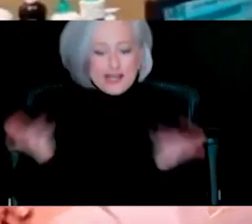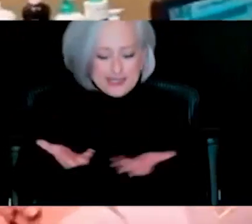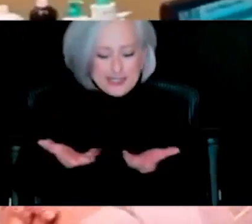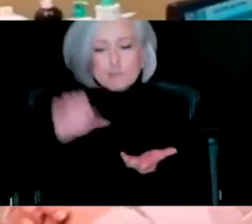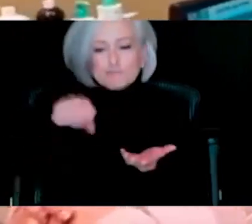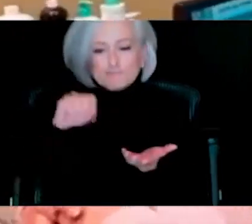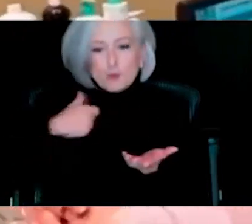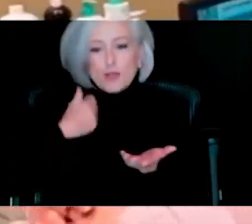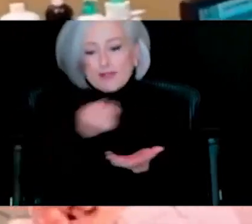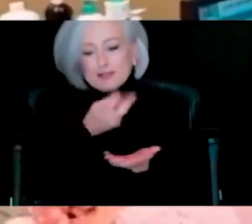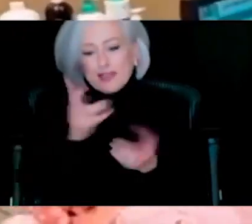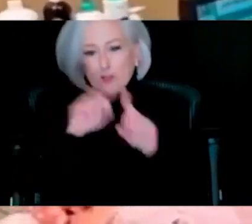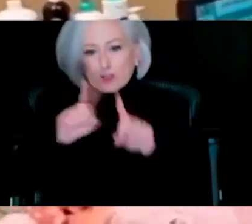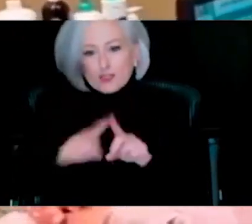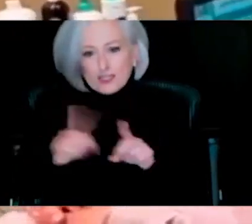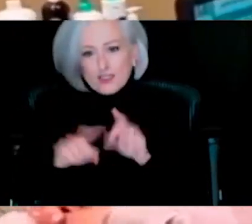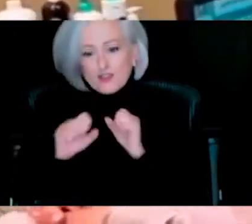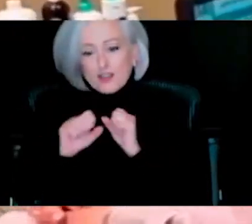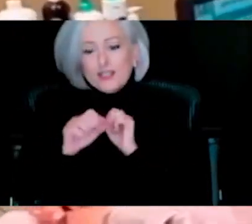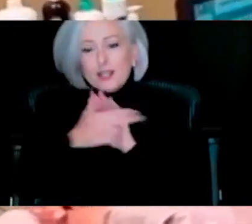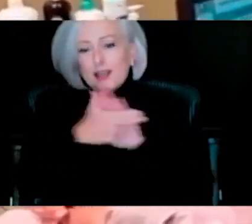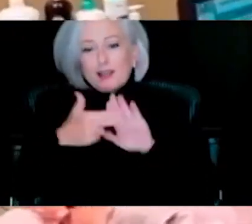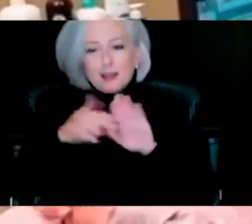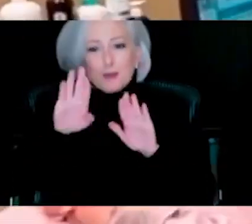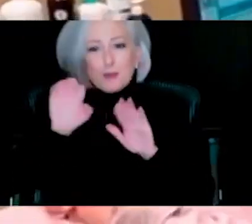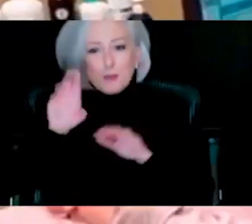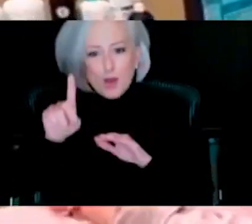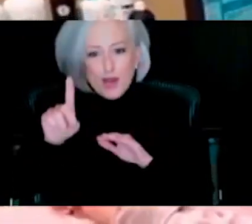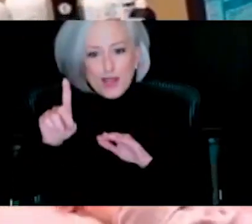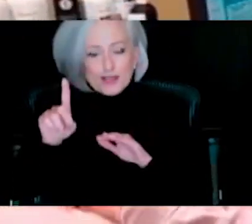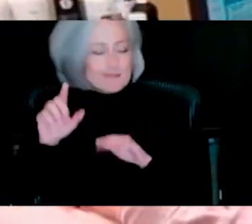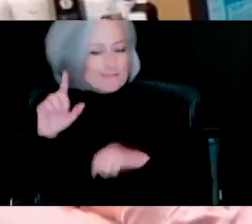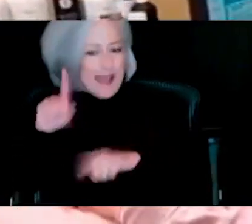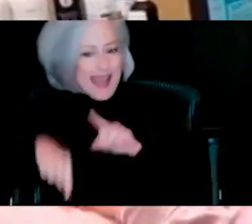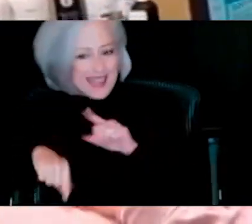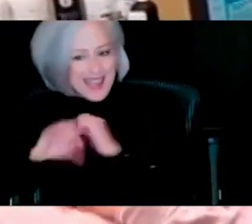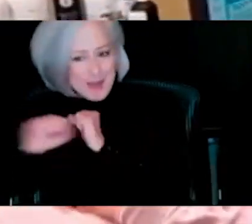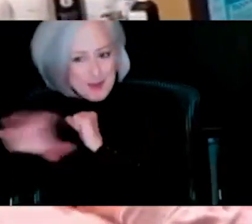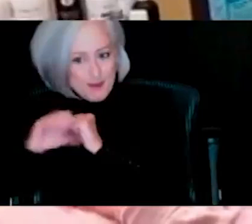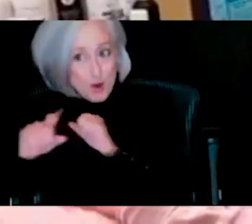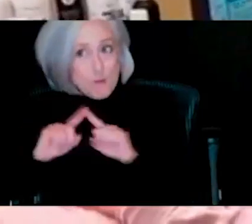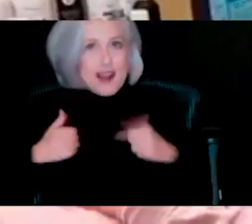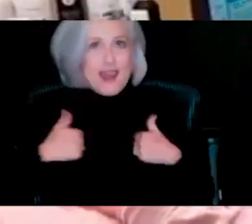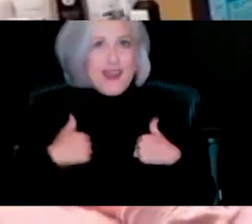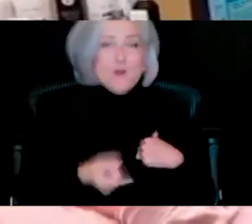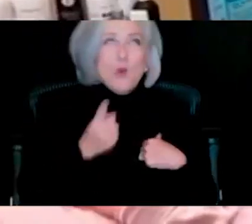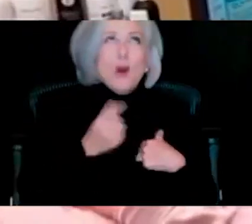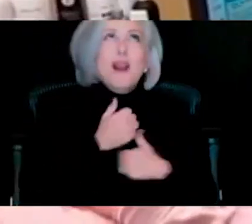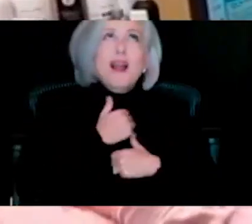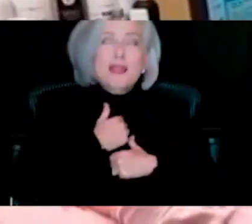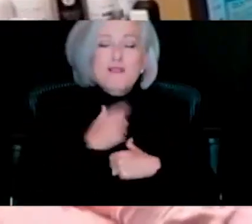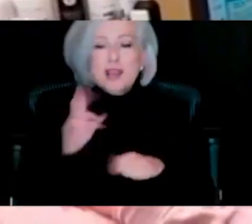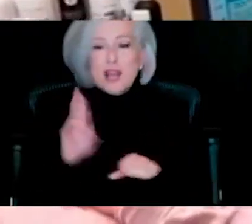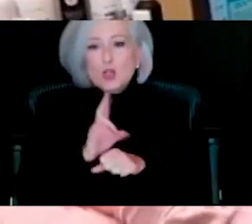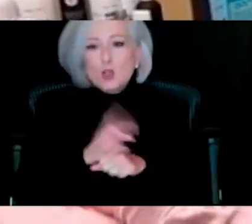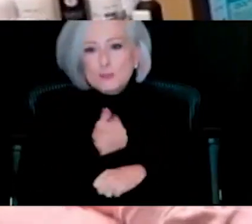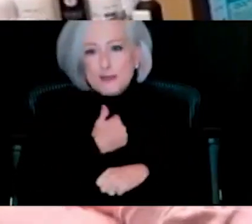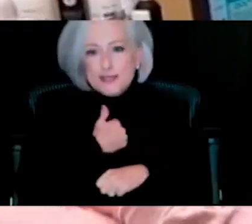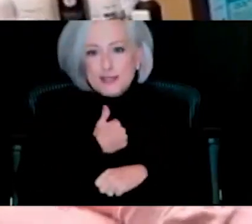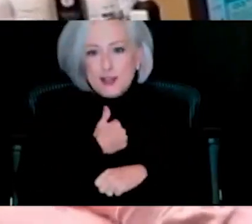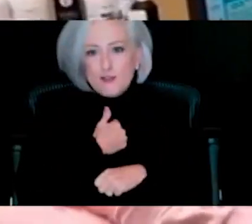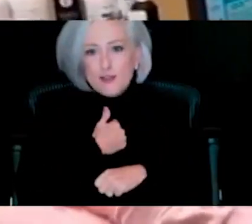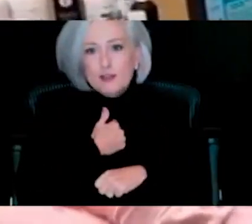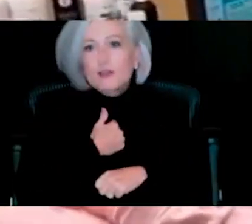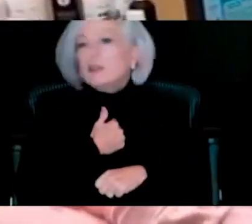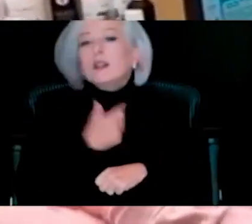different brands. I can't promote the brands, but I have one that I just absolutely love and use myself. But you